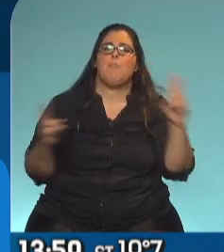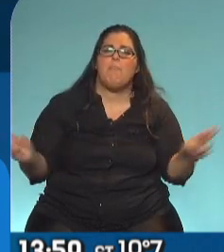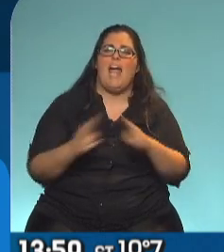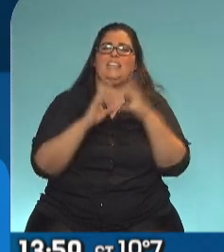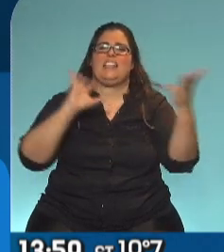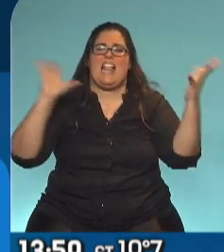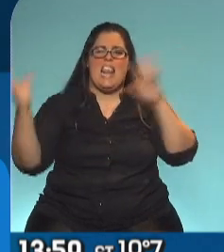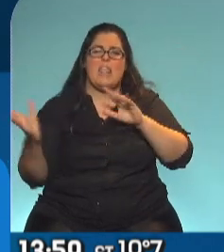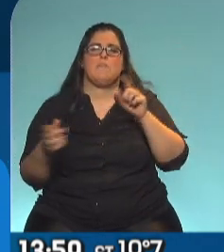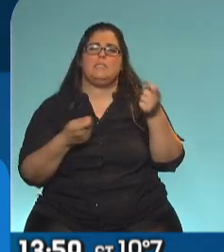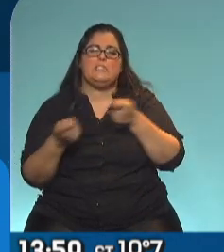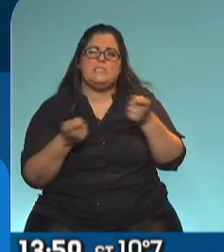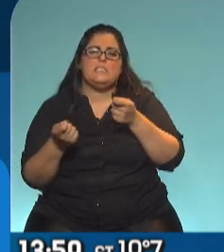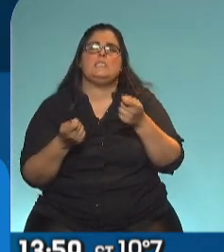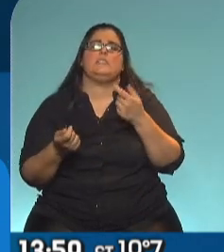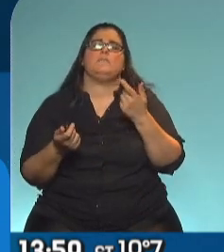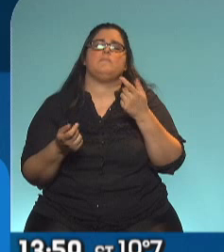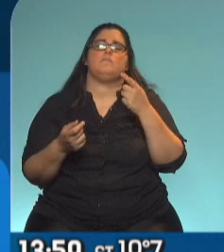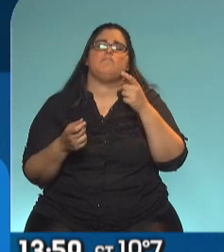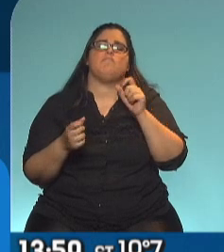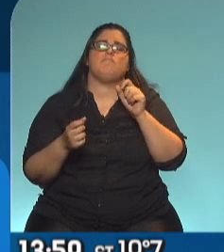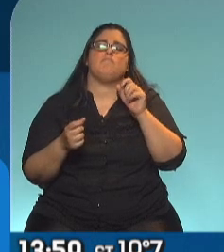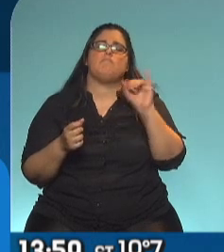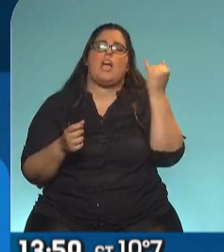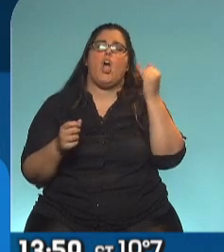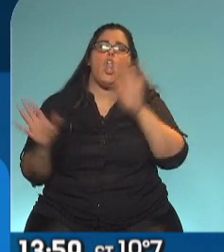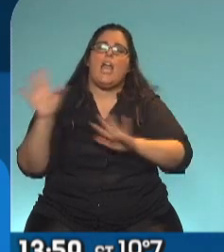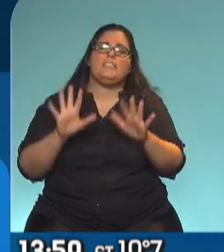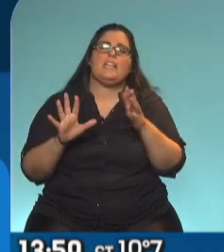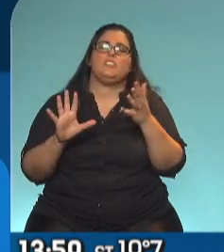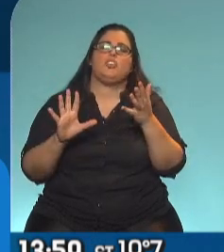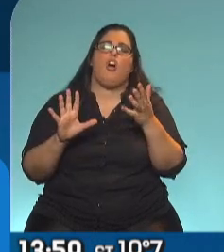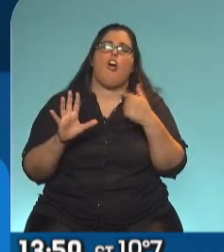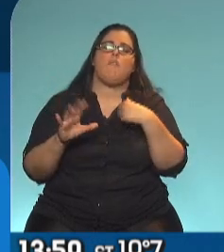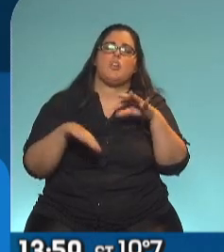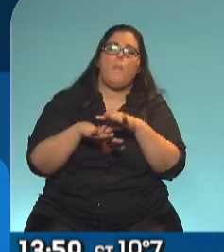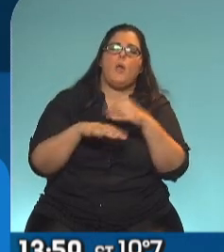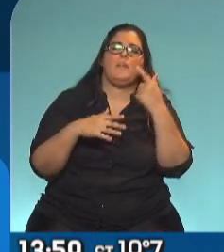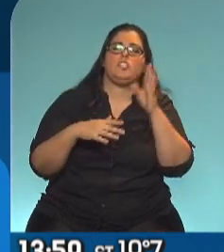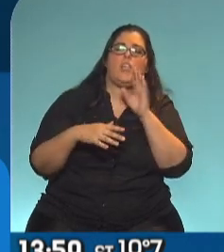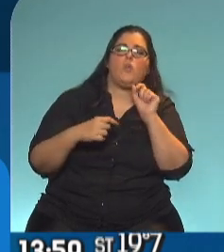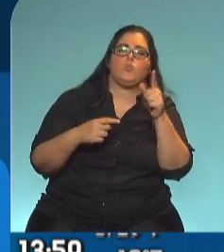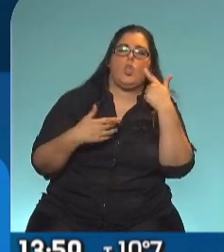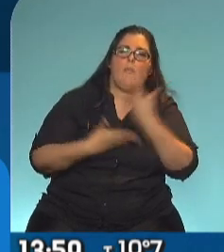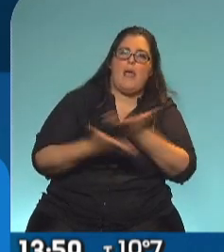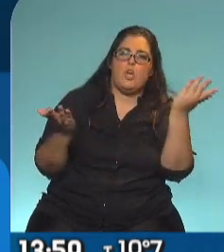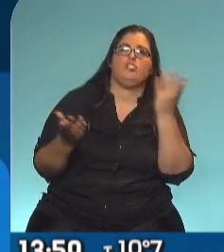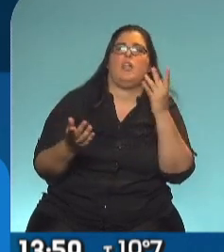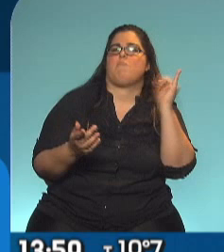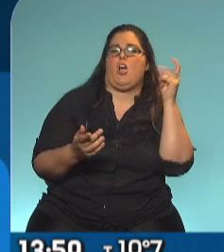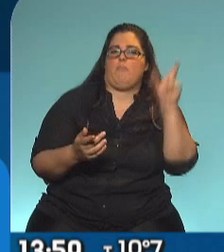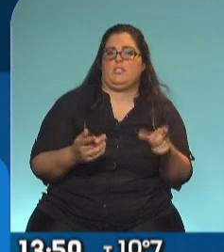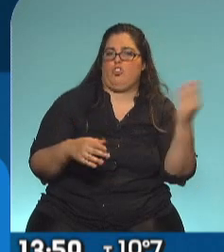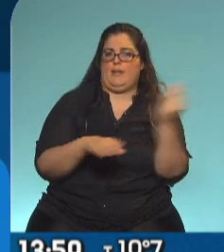or the head of a major climate organization for the job, I would show my commitment to the United States and the whole